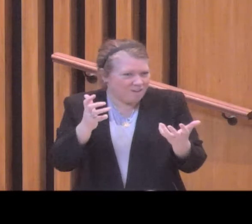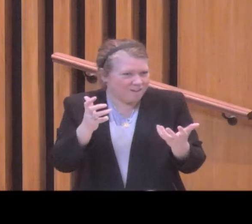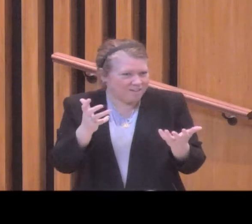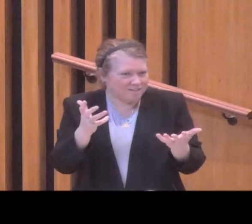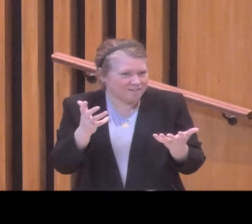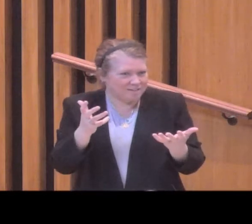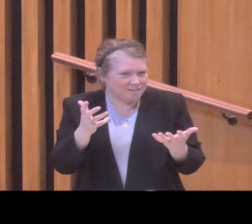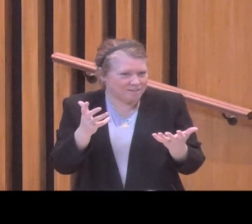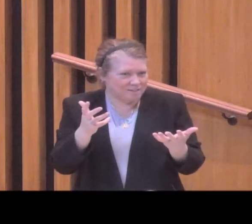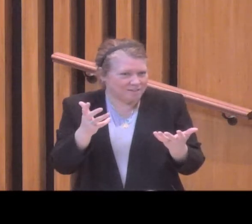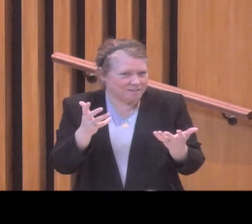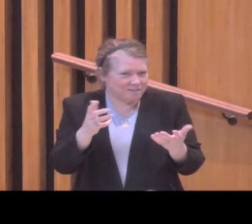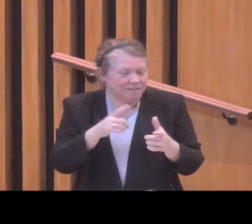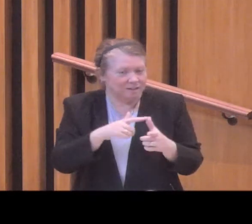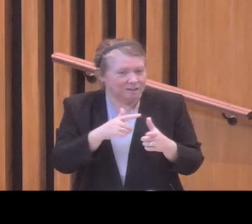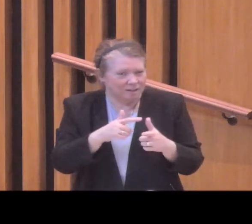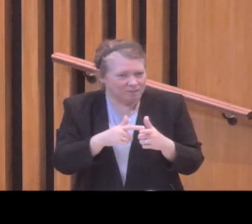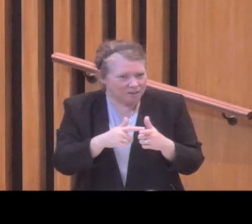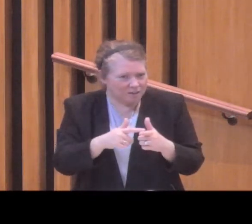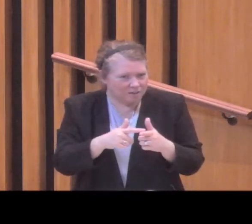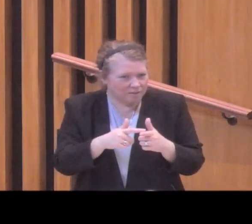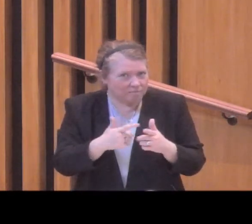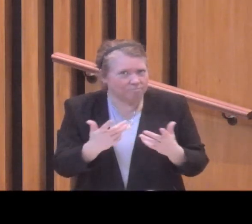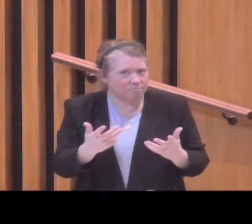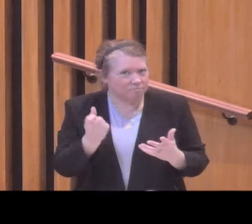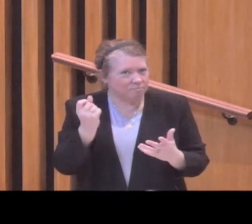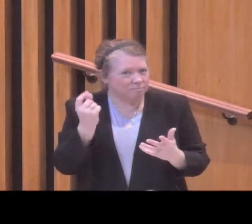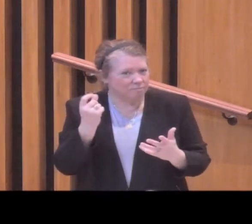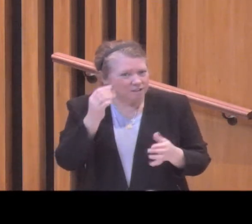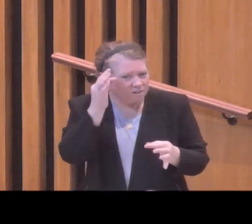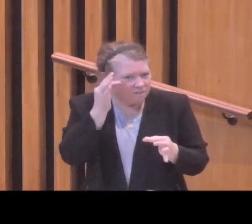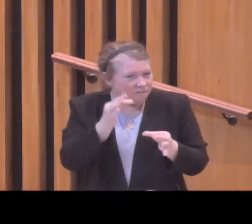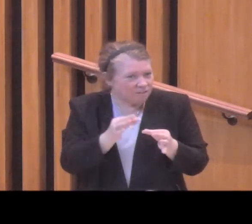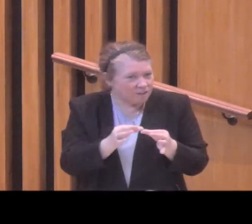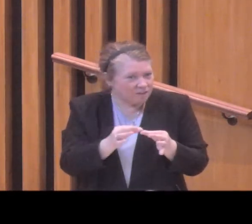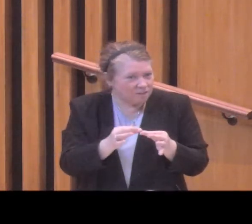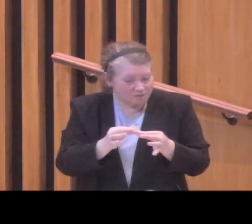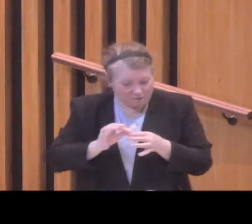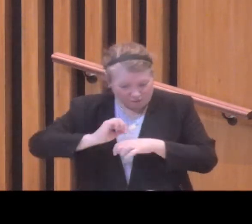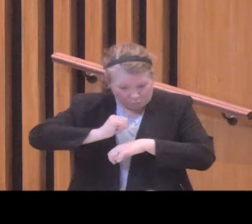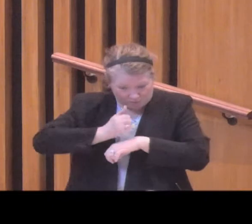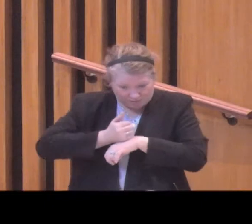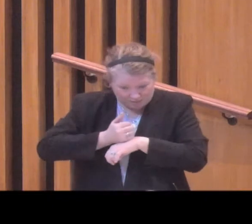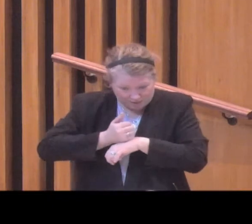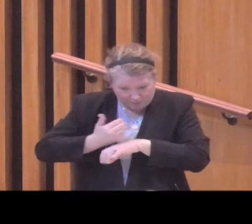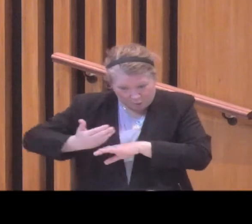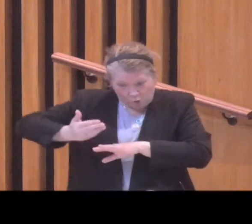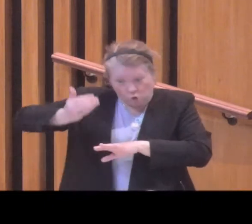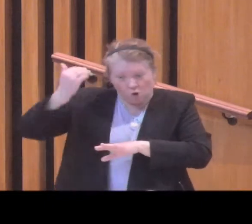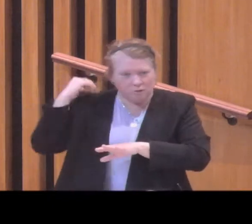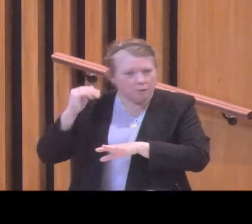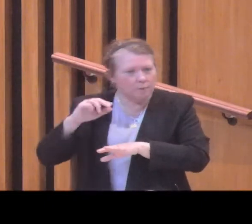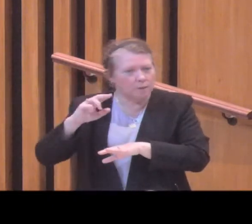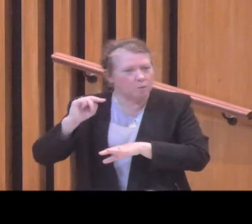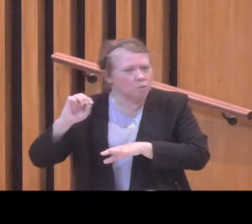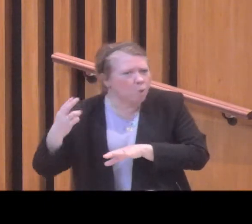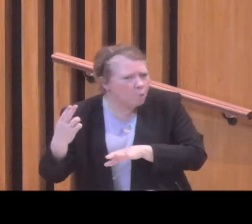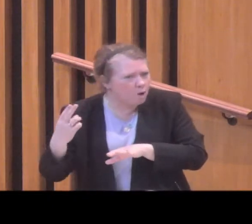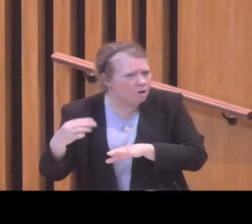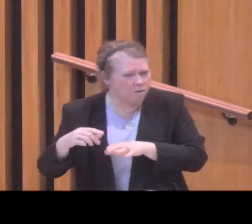thus continuing the legacy of faith begun by Noah and